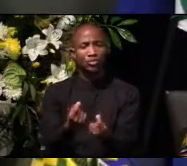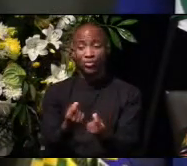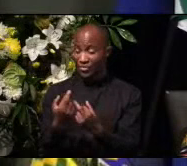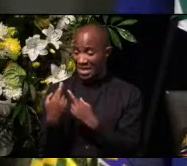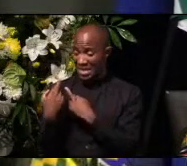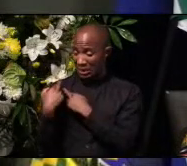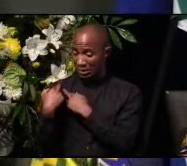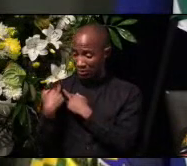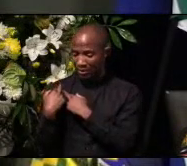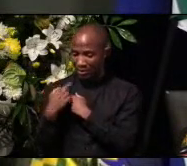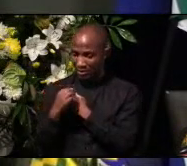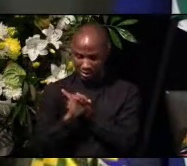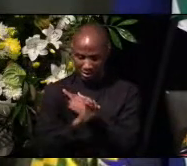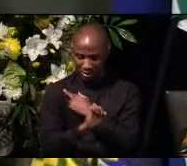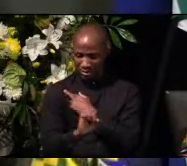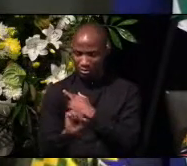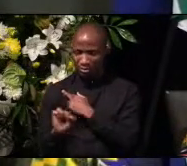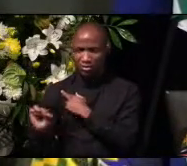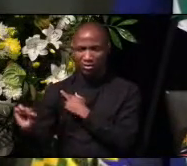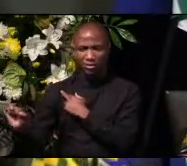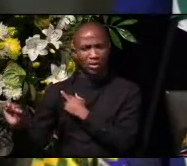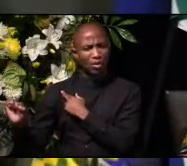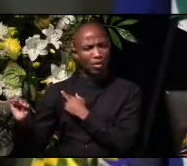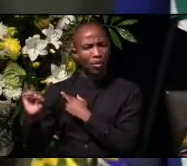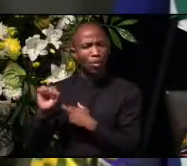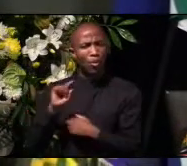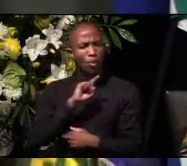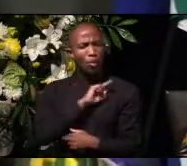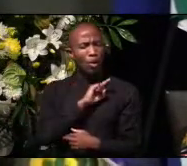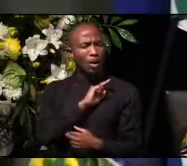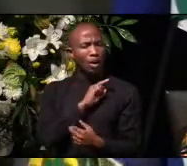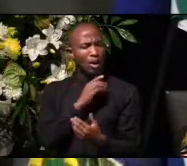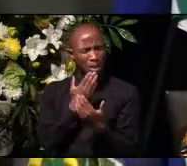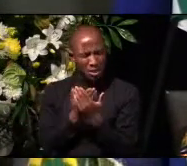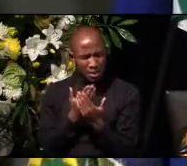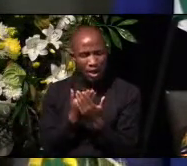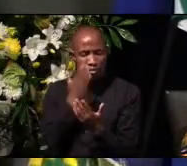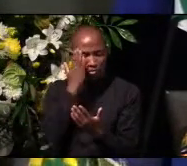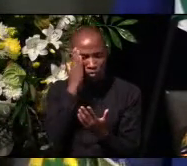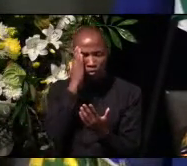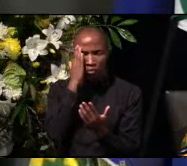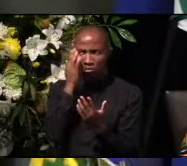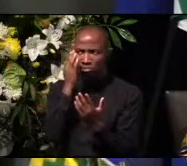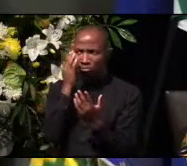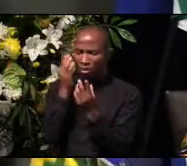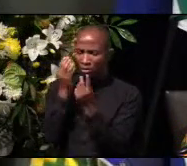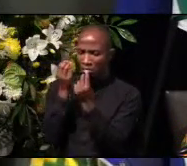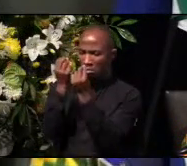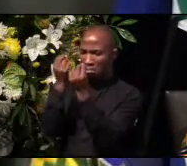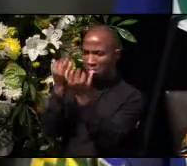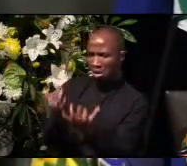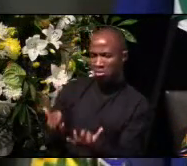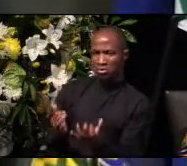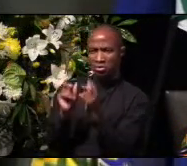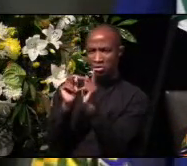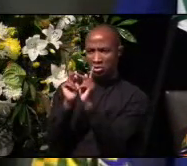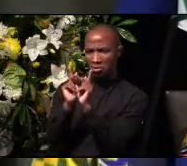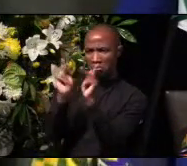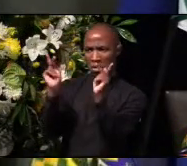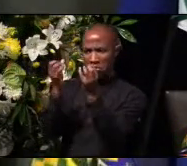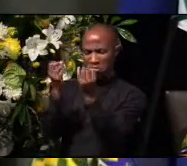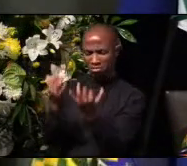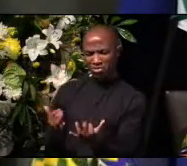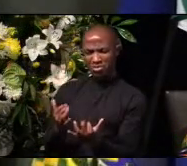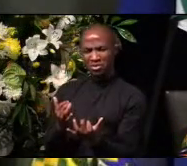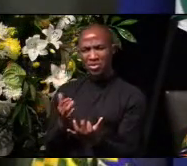must also represent us in all respects about how the public money is going to be used you know so that is I